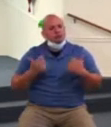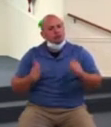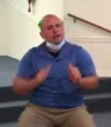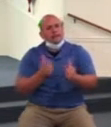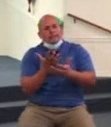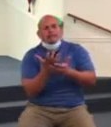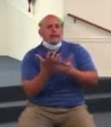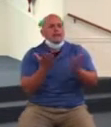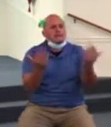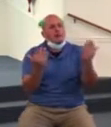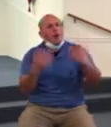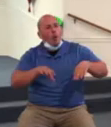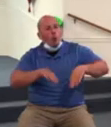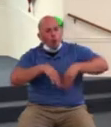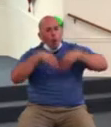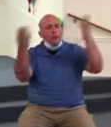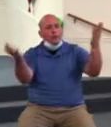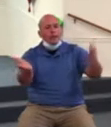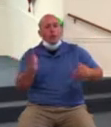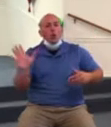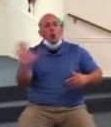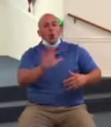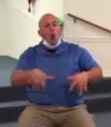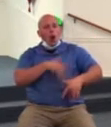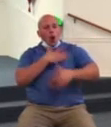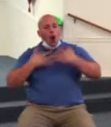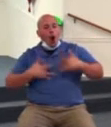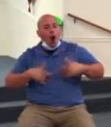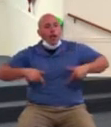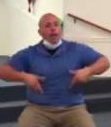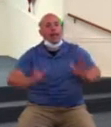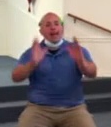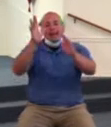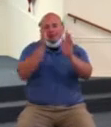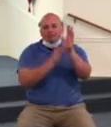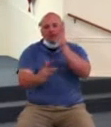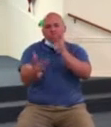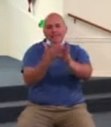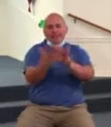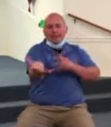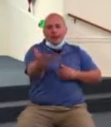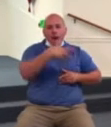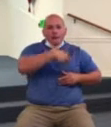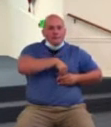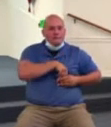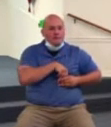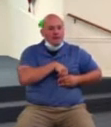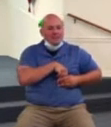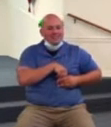let the Lord Jesus come in? Is that what faith looks like?